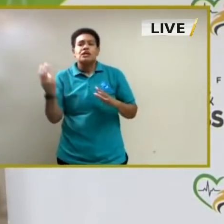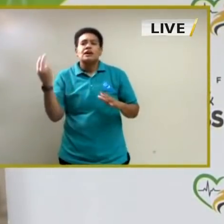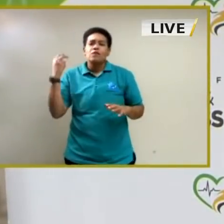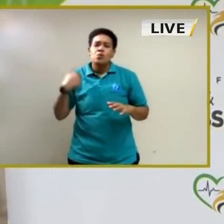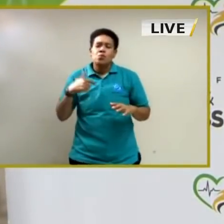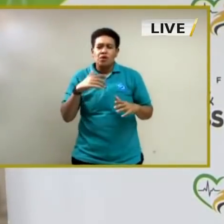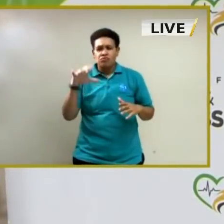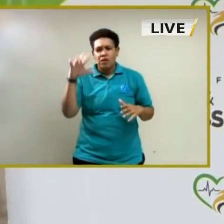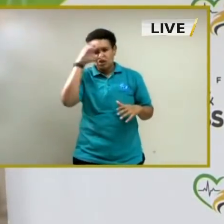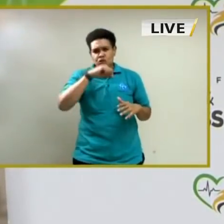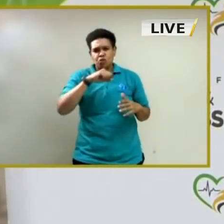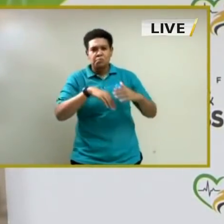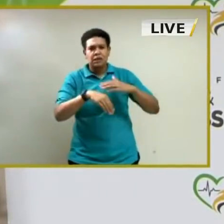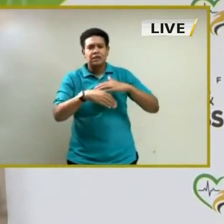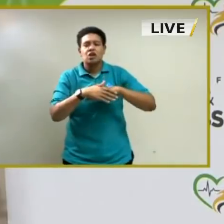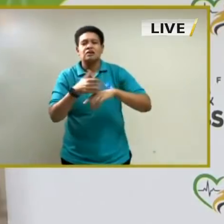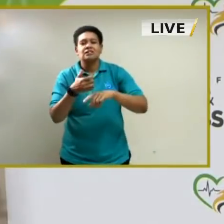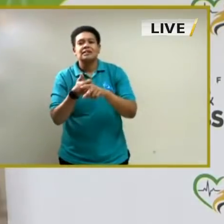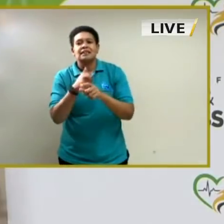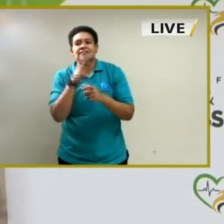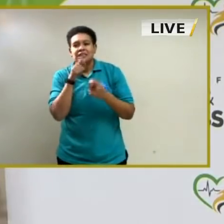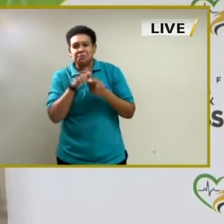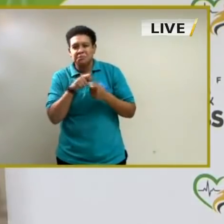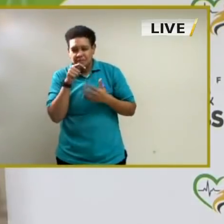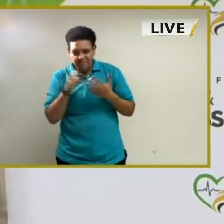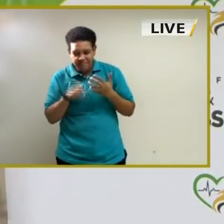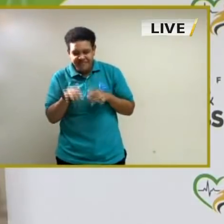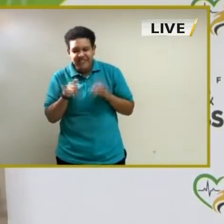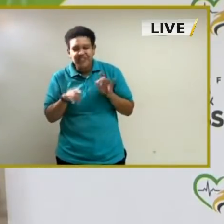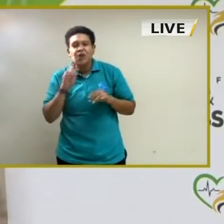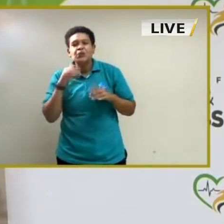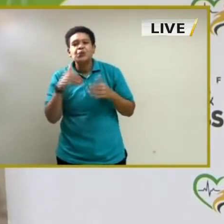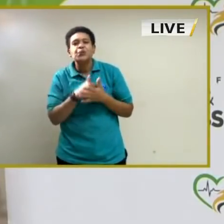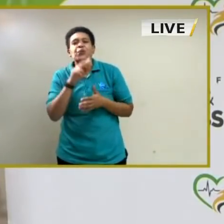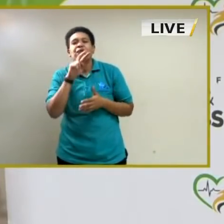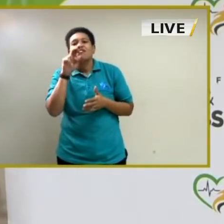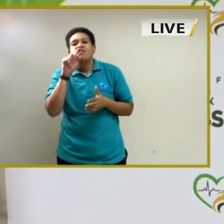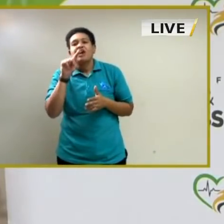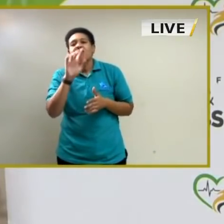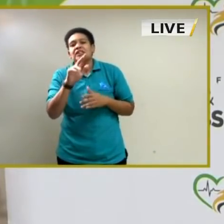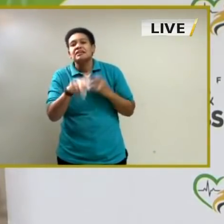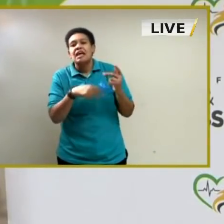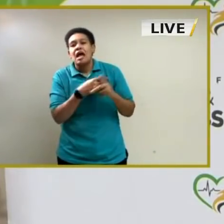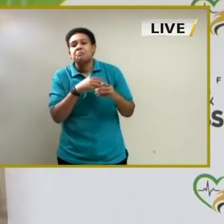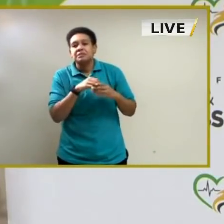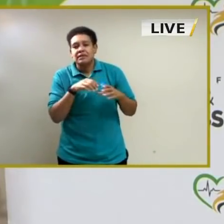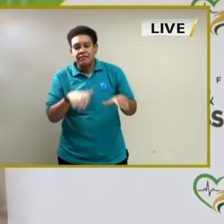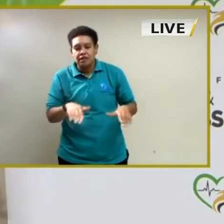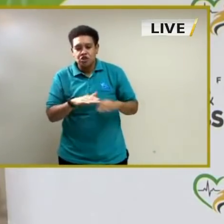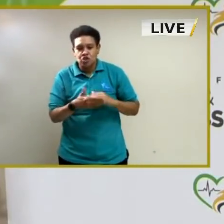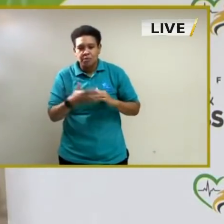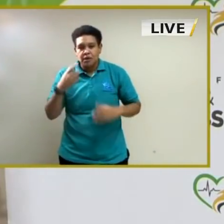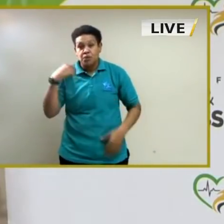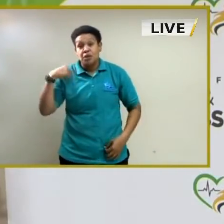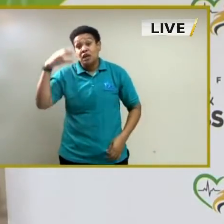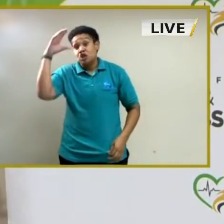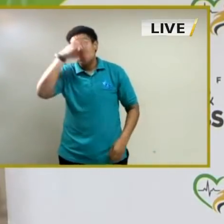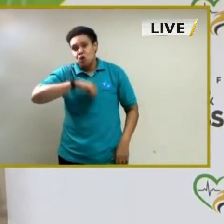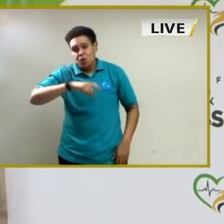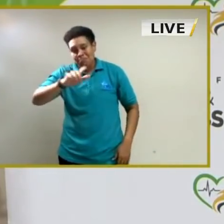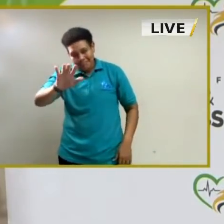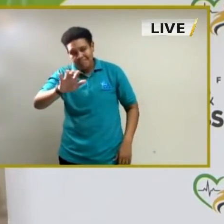making an assumption based on a particular case that the new variant strain is in Jamaica. We